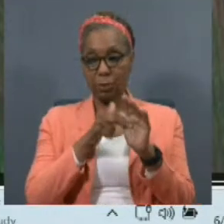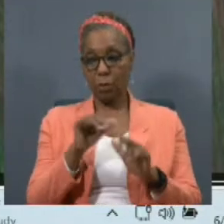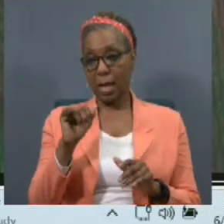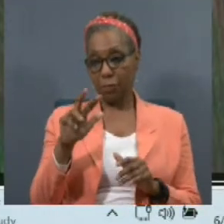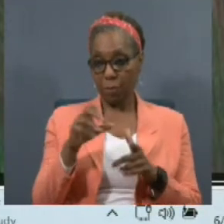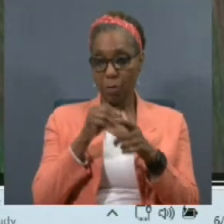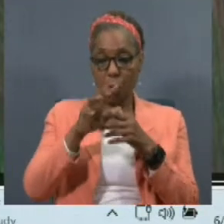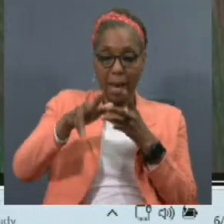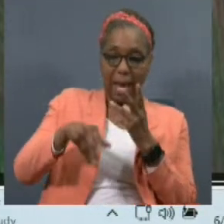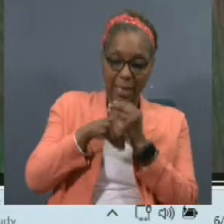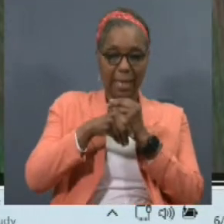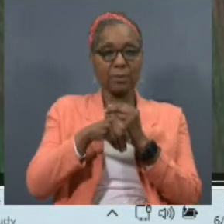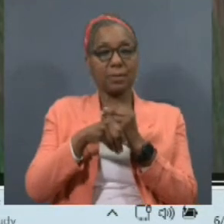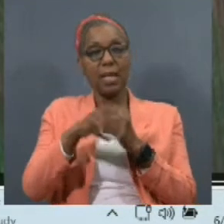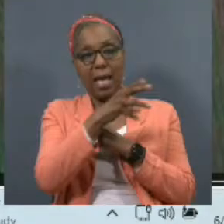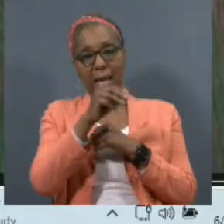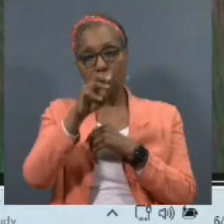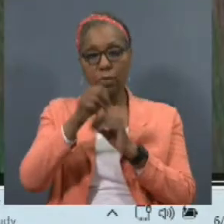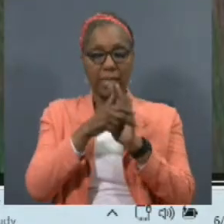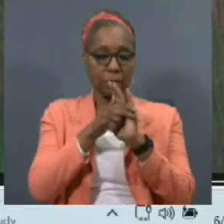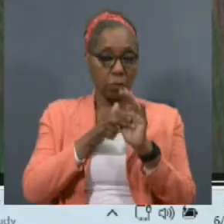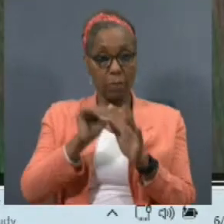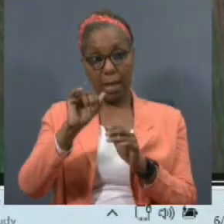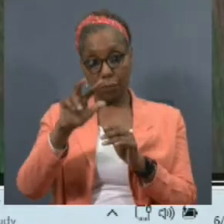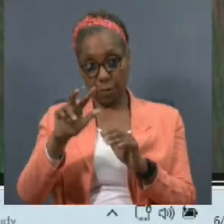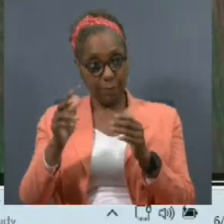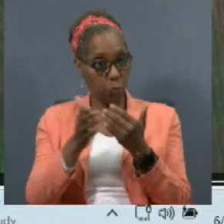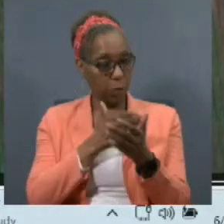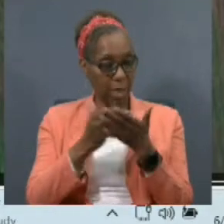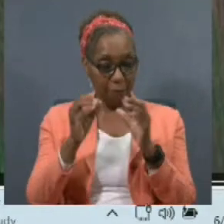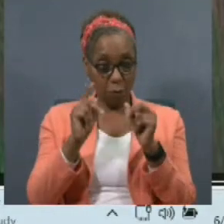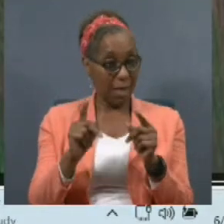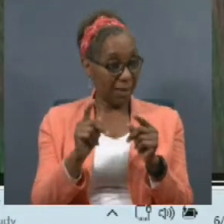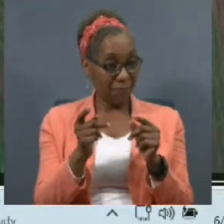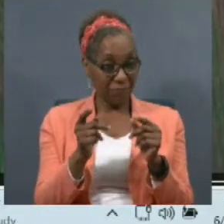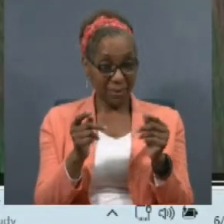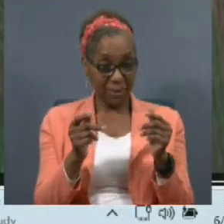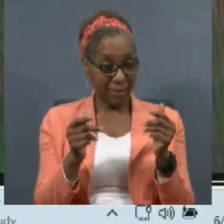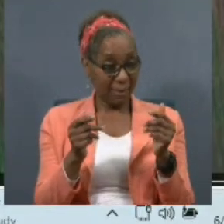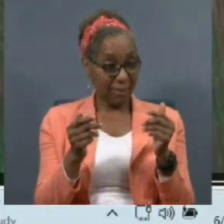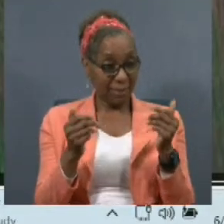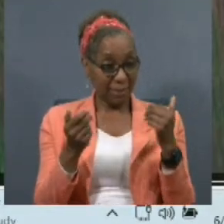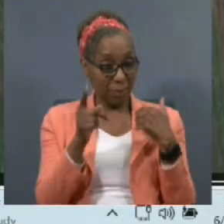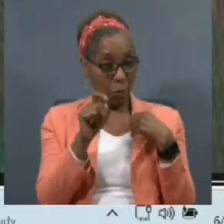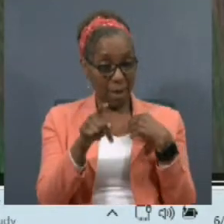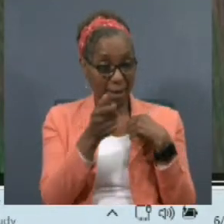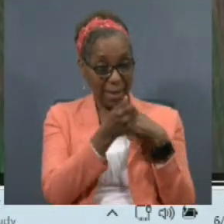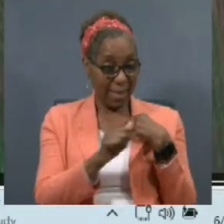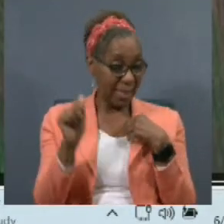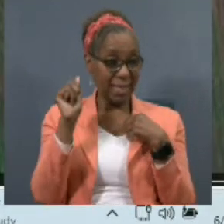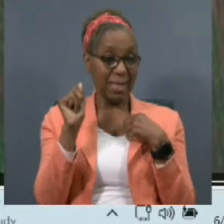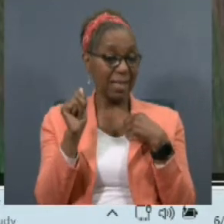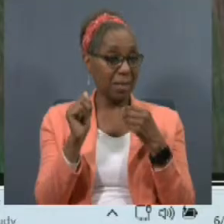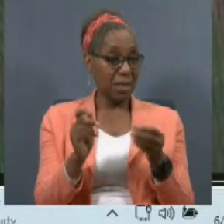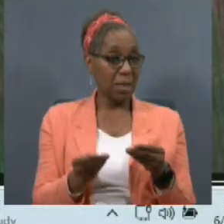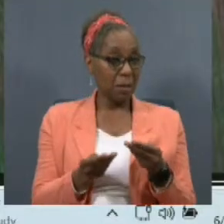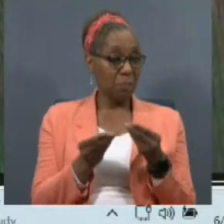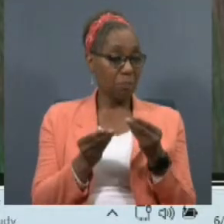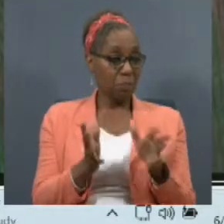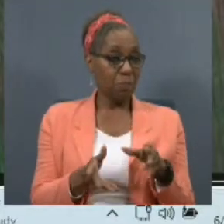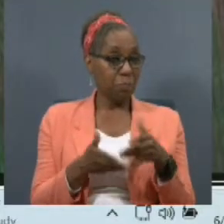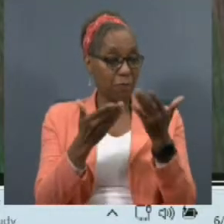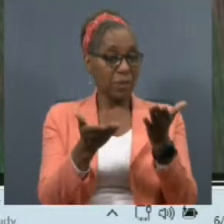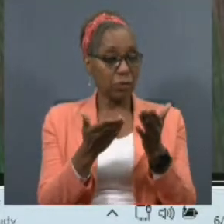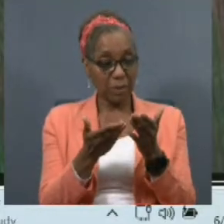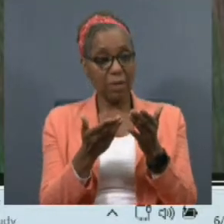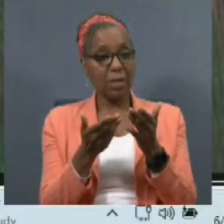or annexed and rezoned I3, has there been any sort of provision in the development plans for buffer zones so